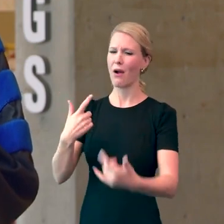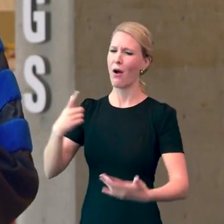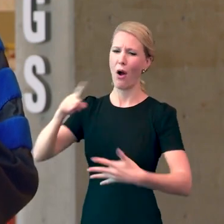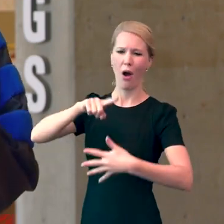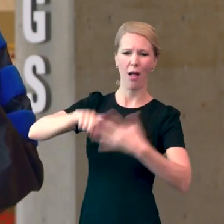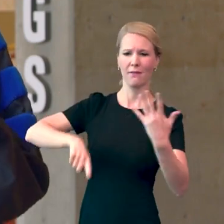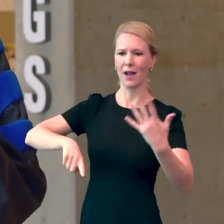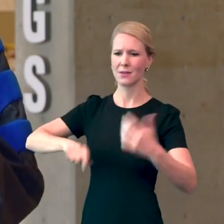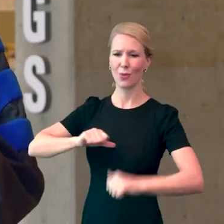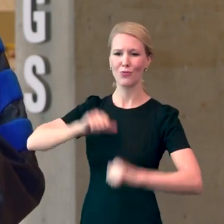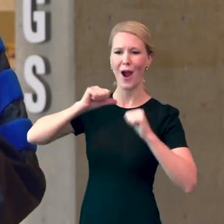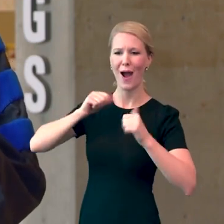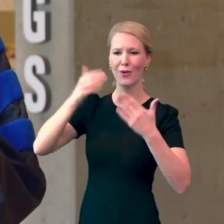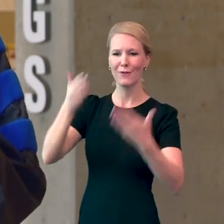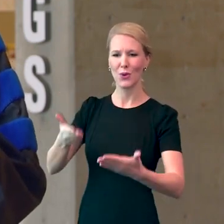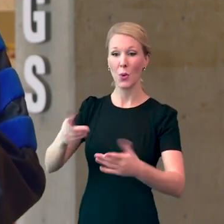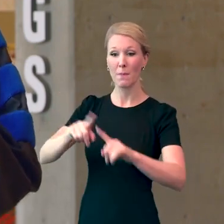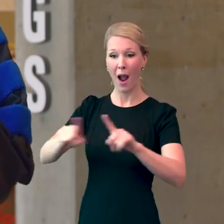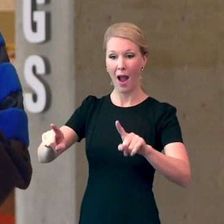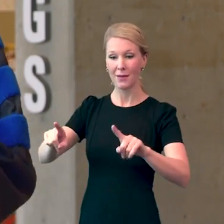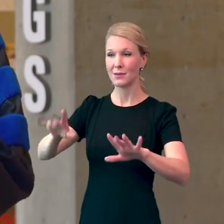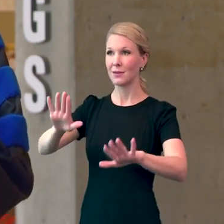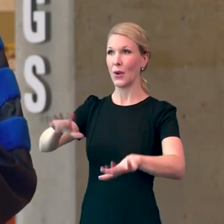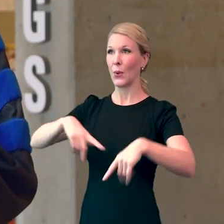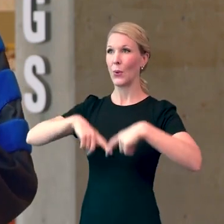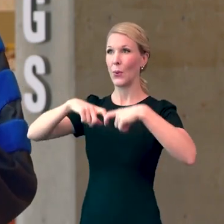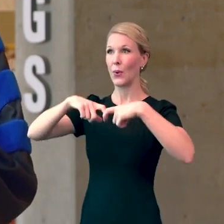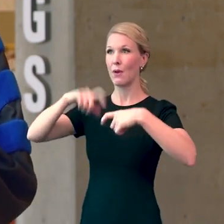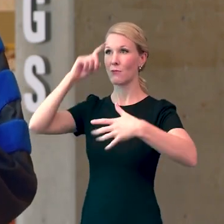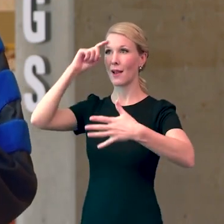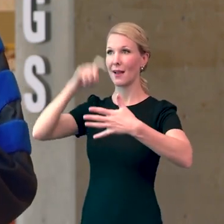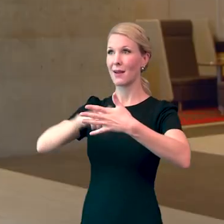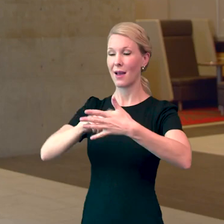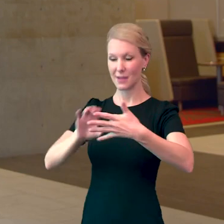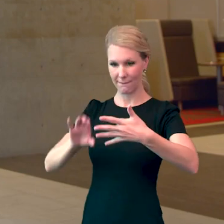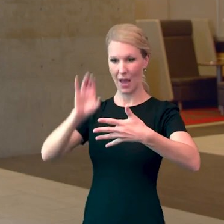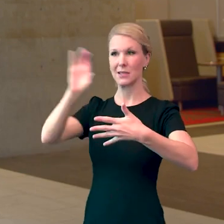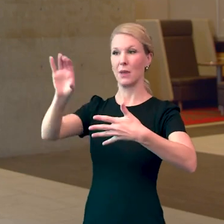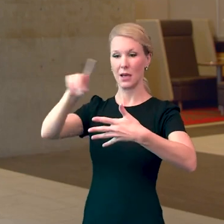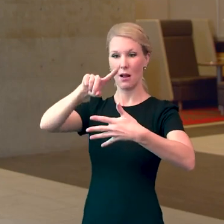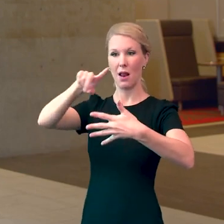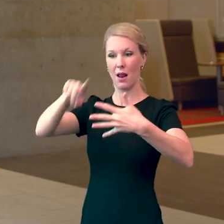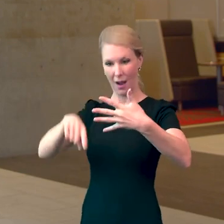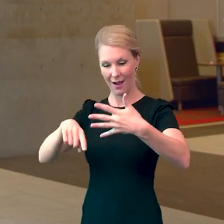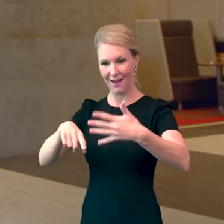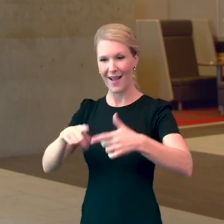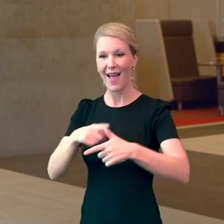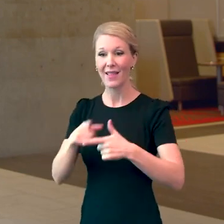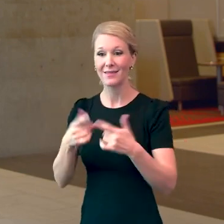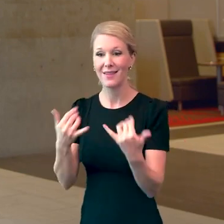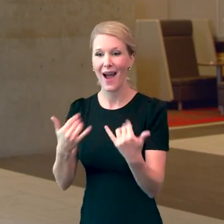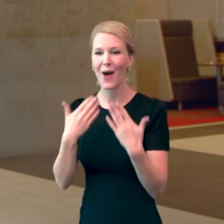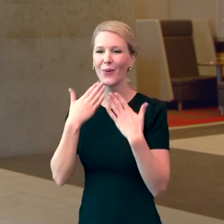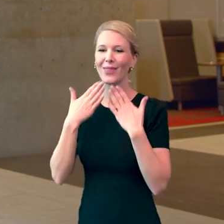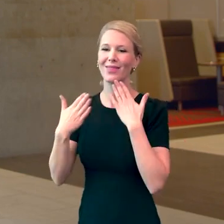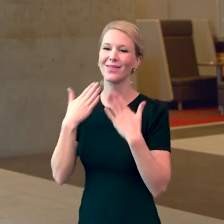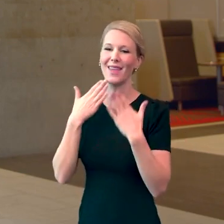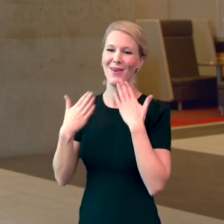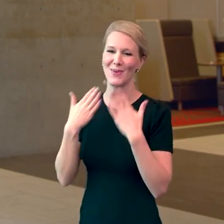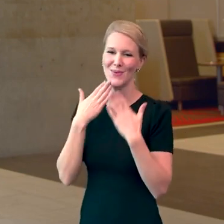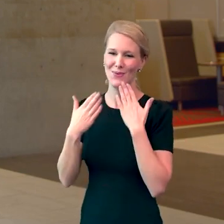education. We're all proud of you, but recognize the investment. Finally, I want to say thank